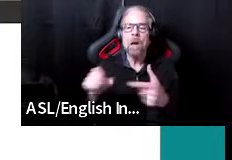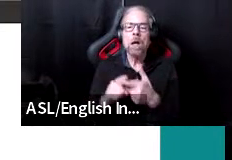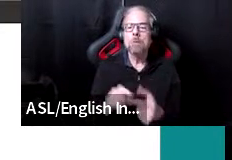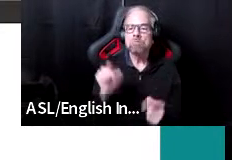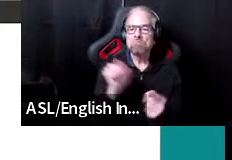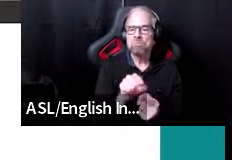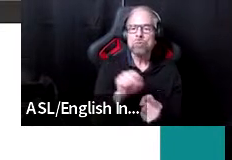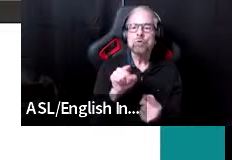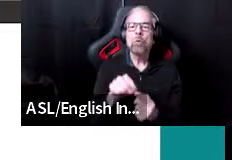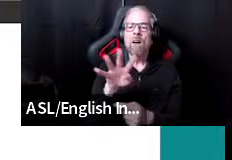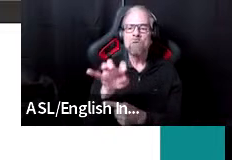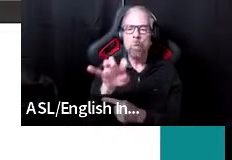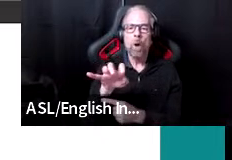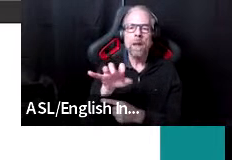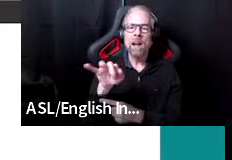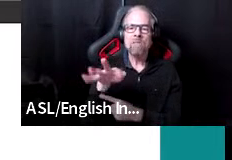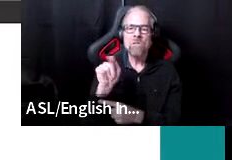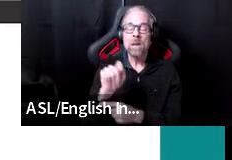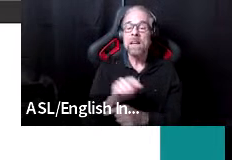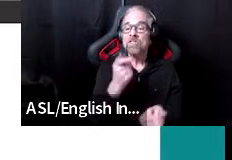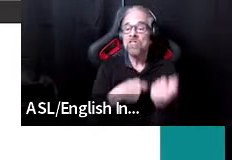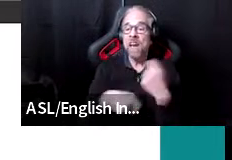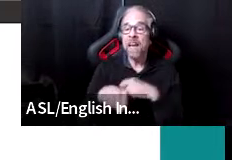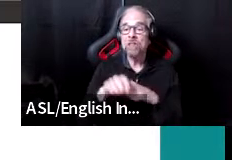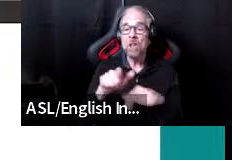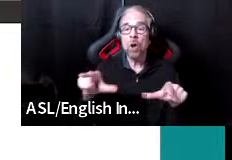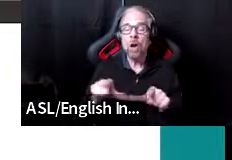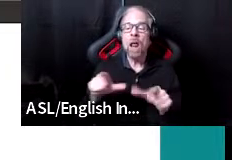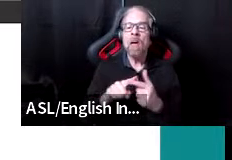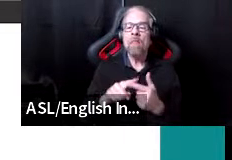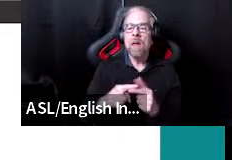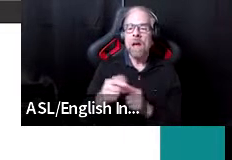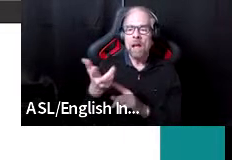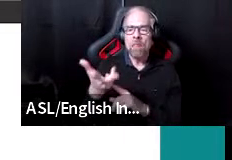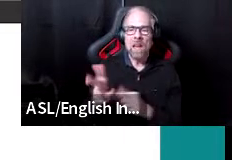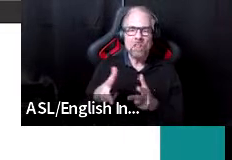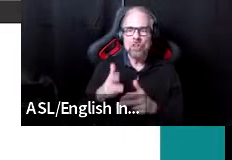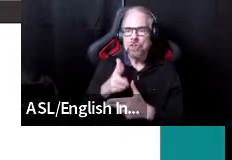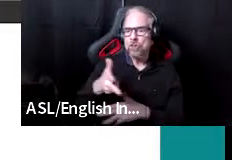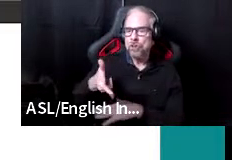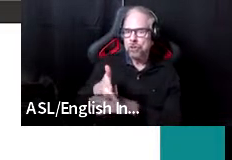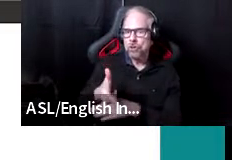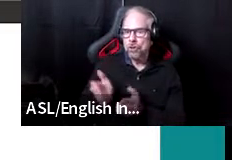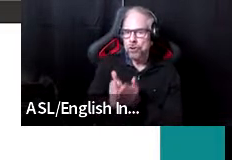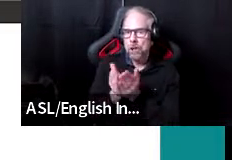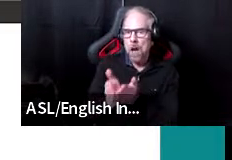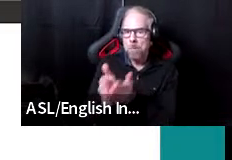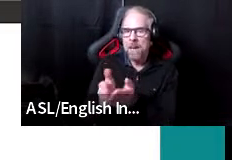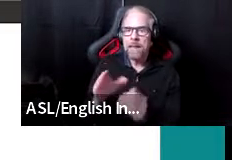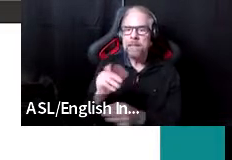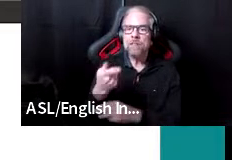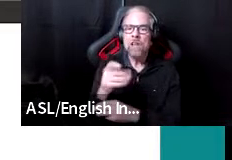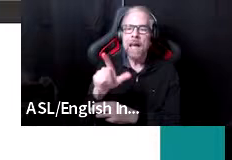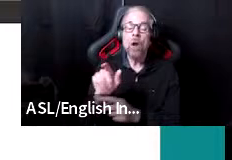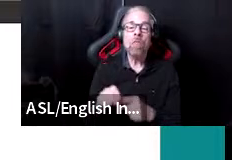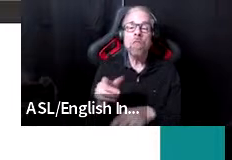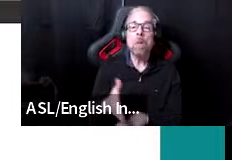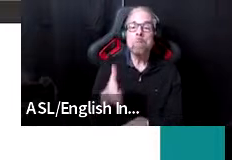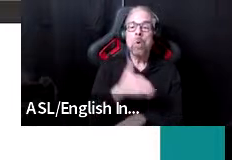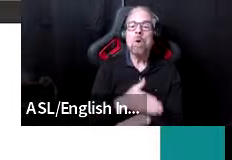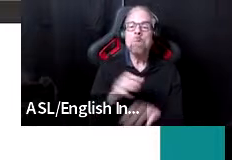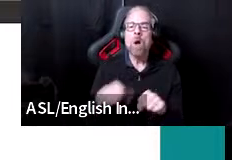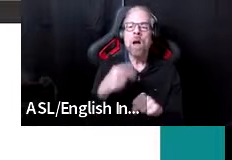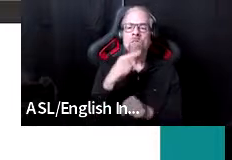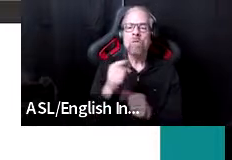feet. Switching the locations of the navigation channels, which I'll discuss in a future slide. Improving the ability for vessels to move